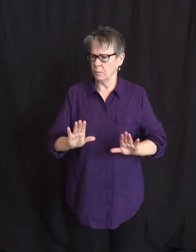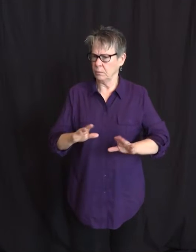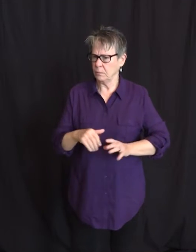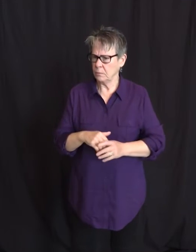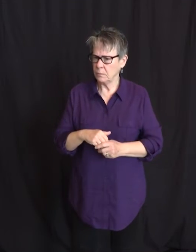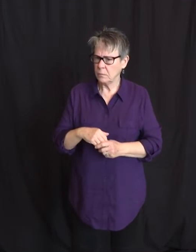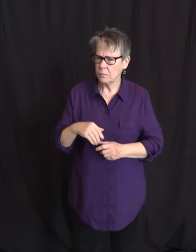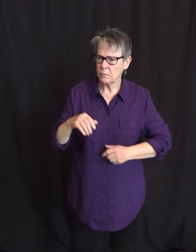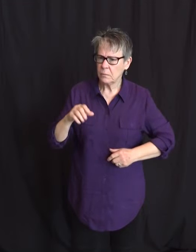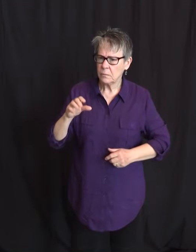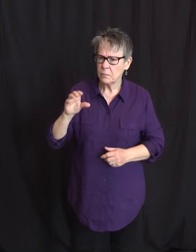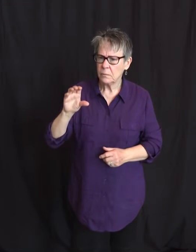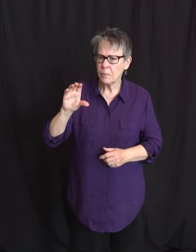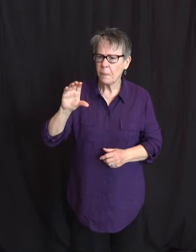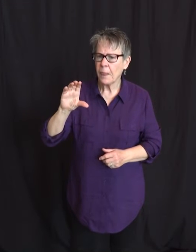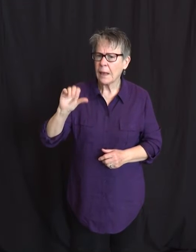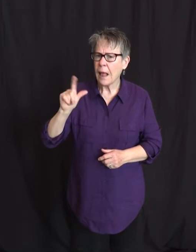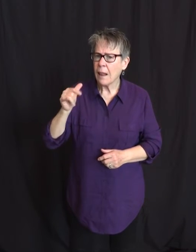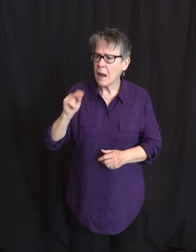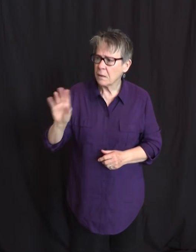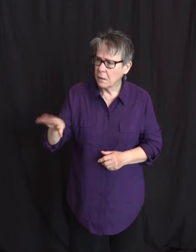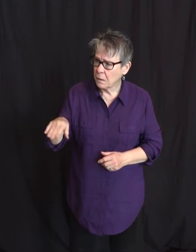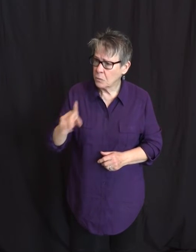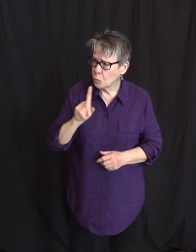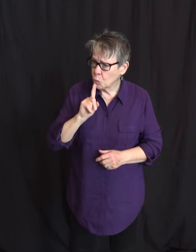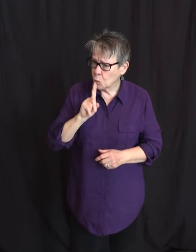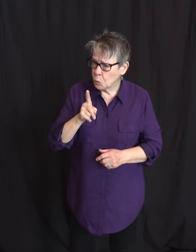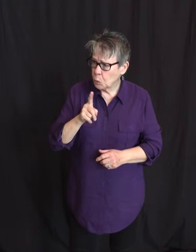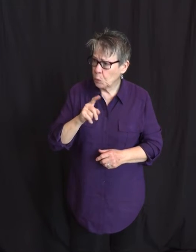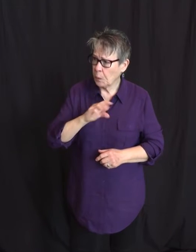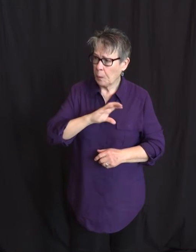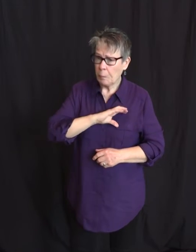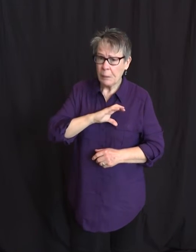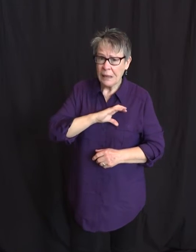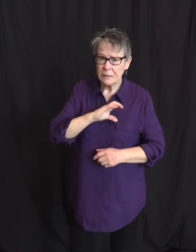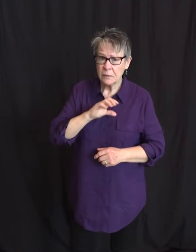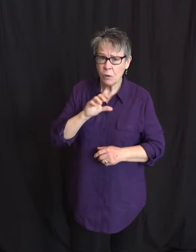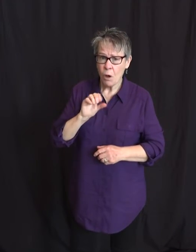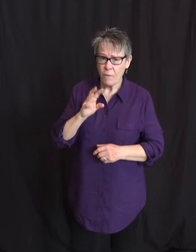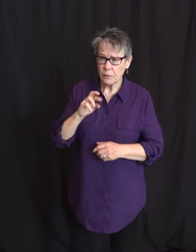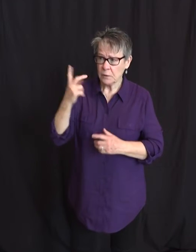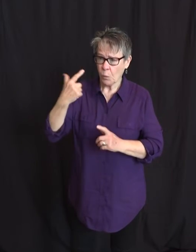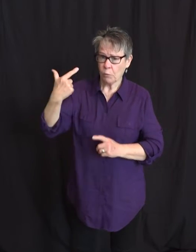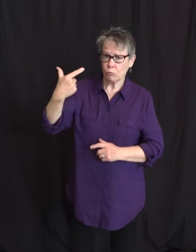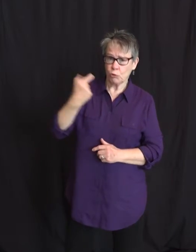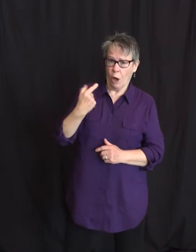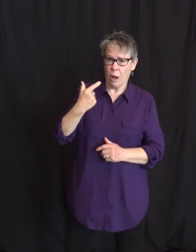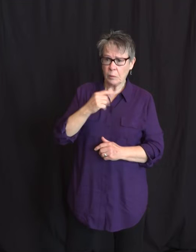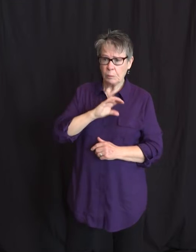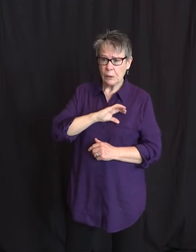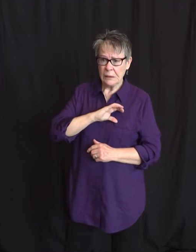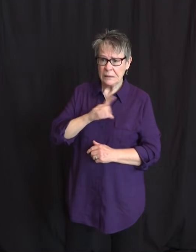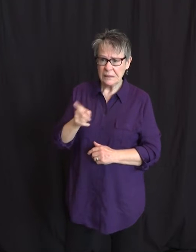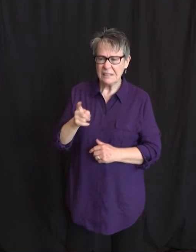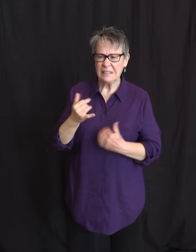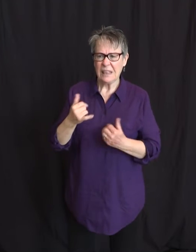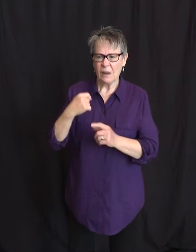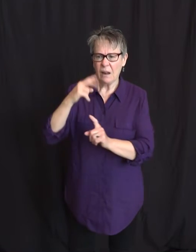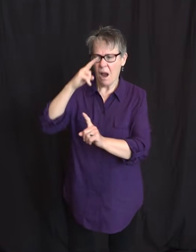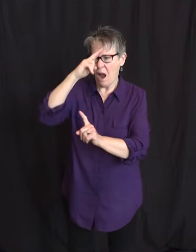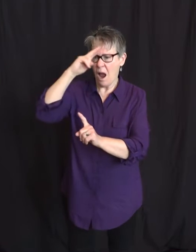doing. He's doing well, Governor. I had the ability to talk to him this morning. He'll probably be in there for a week or so. Very